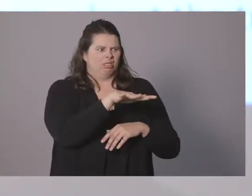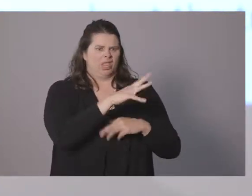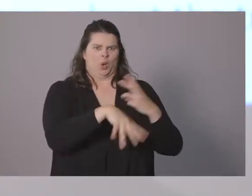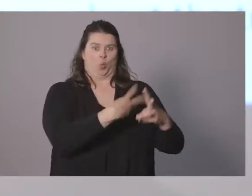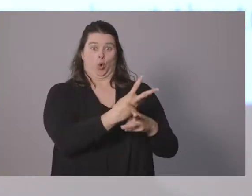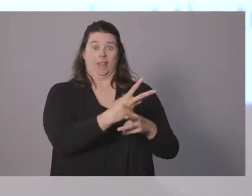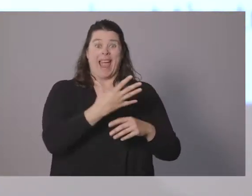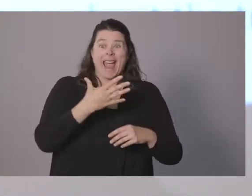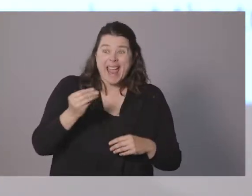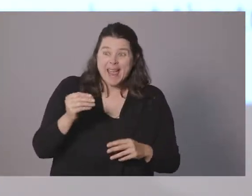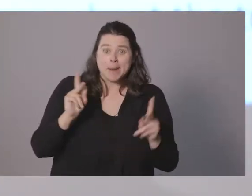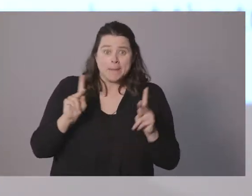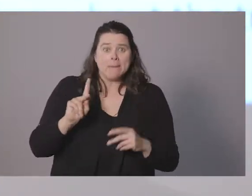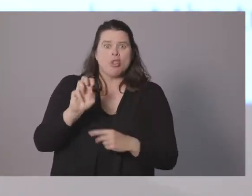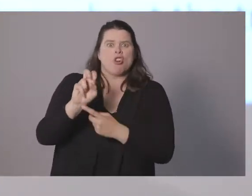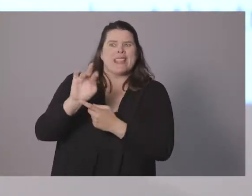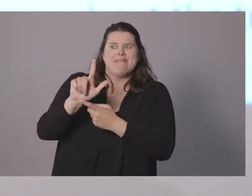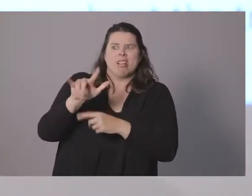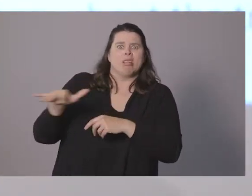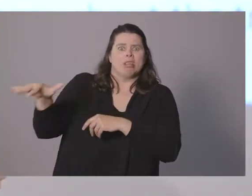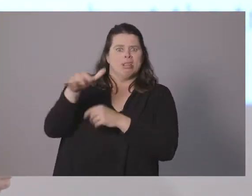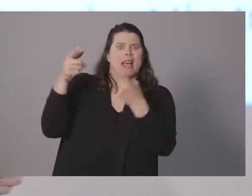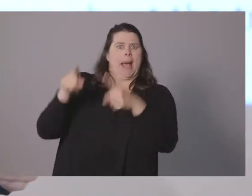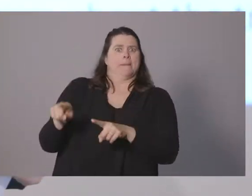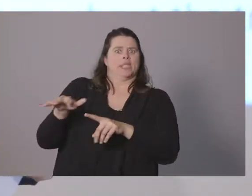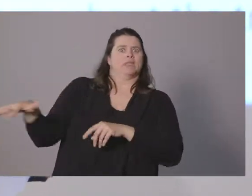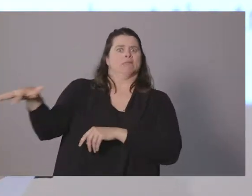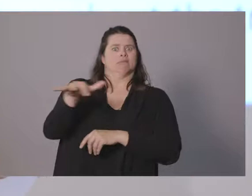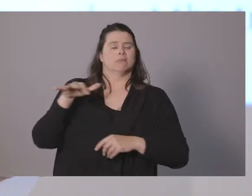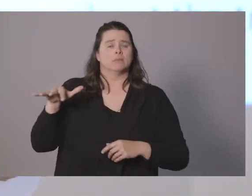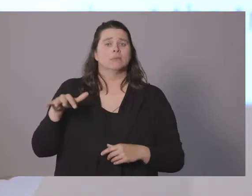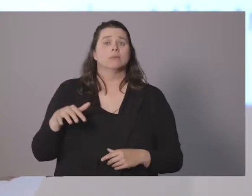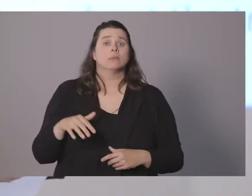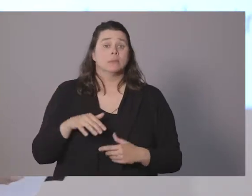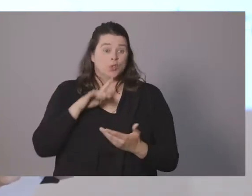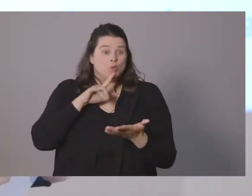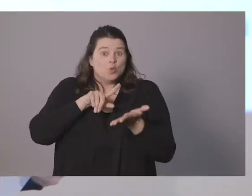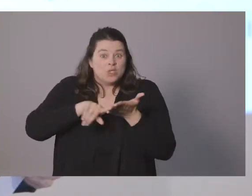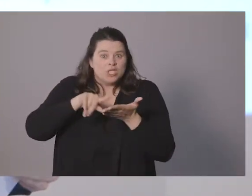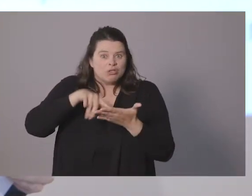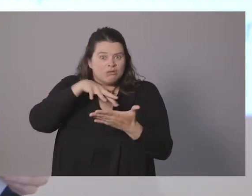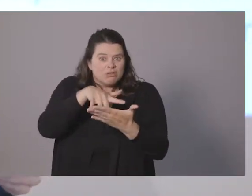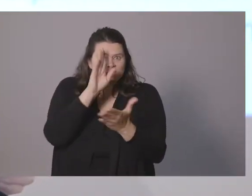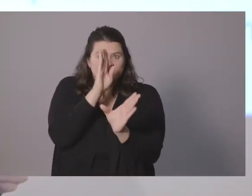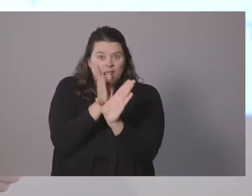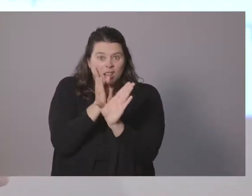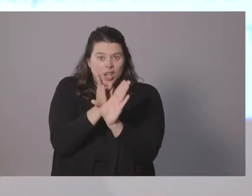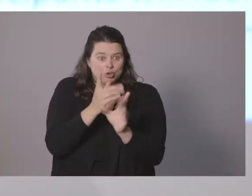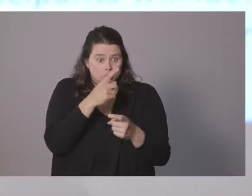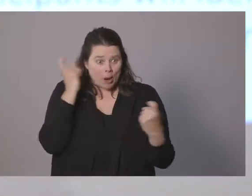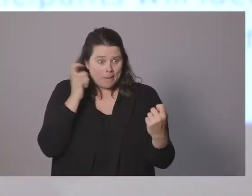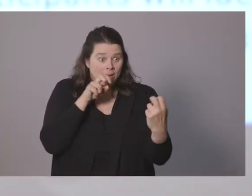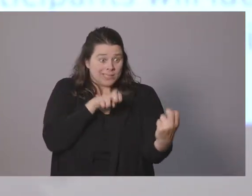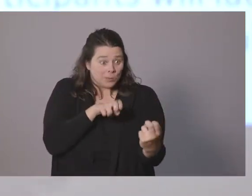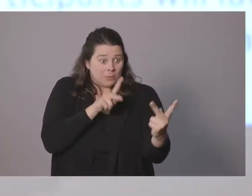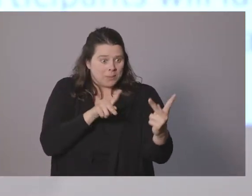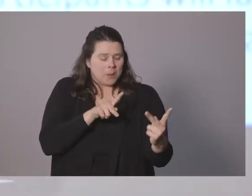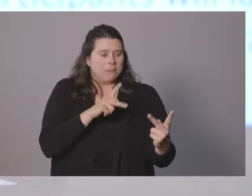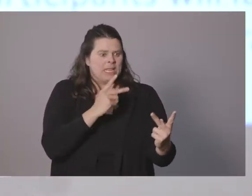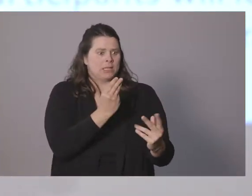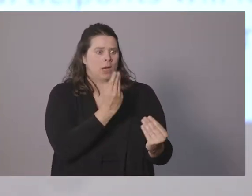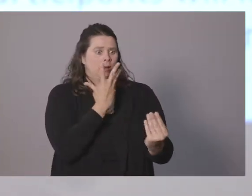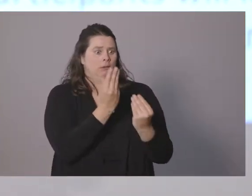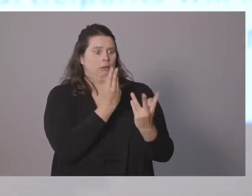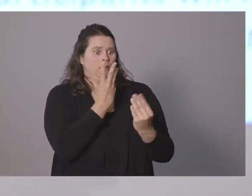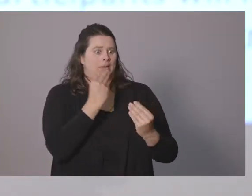study psychological trauma means bearing witness to horrible events. When the events are natural disasters or acts of